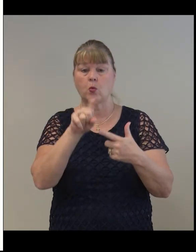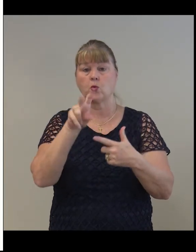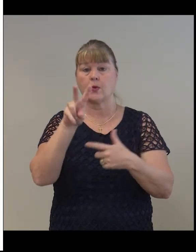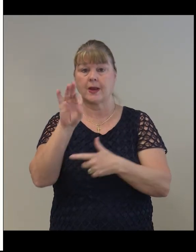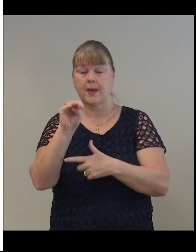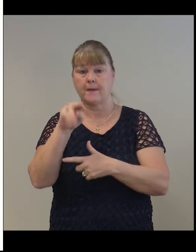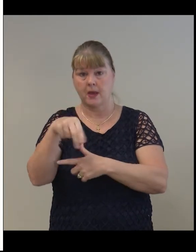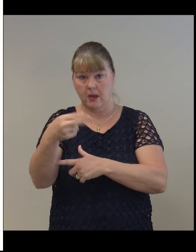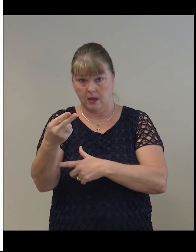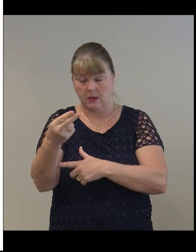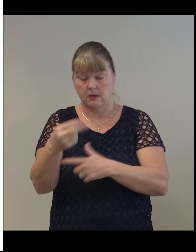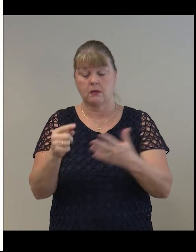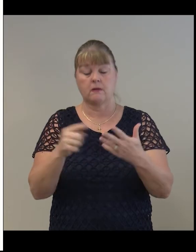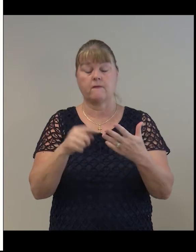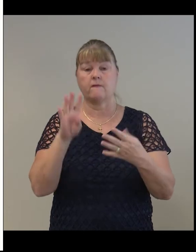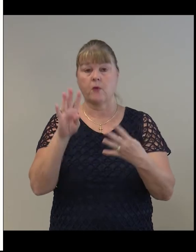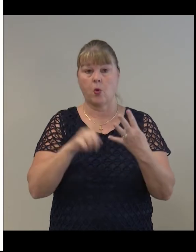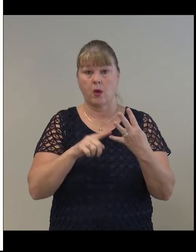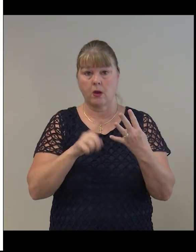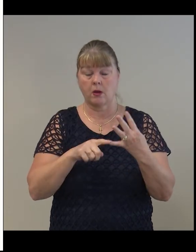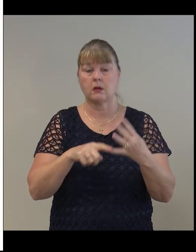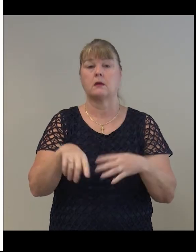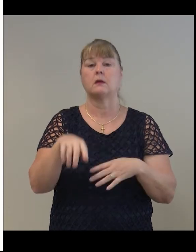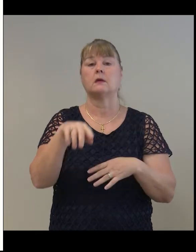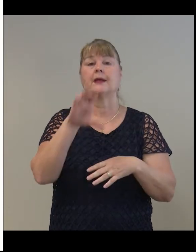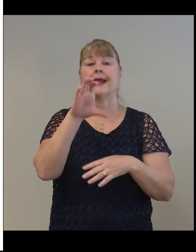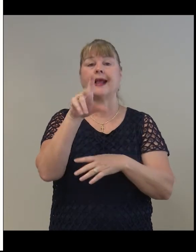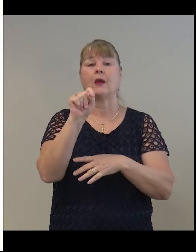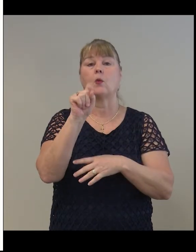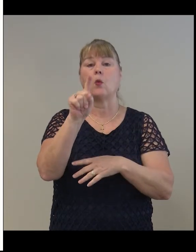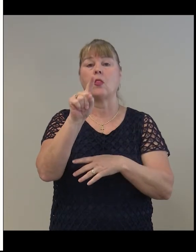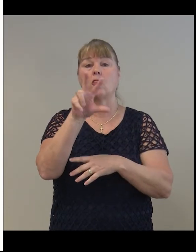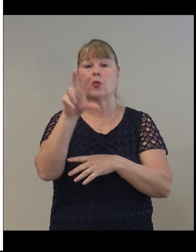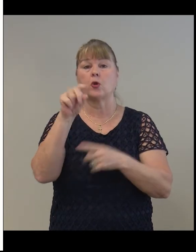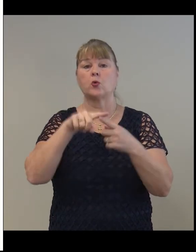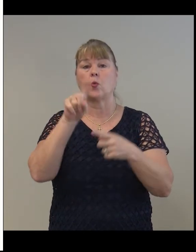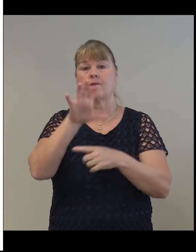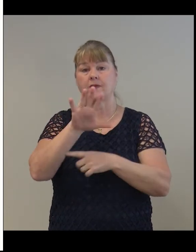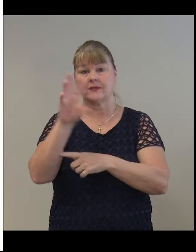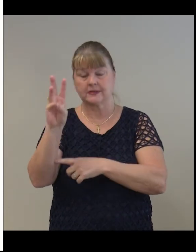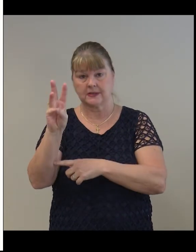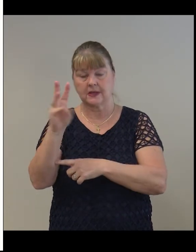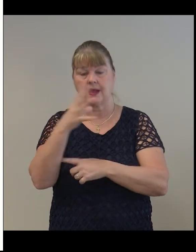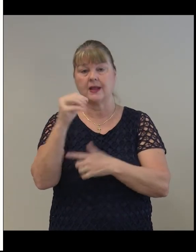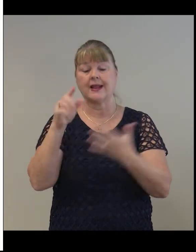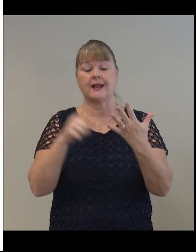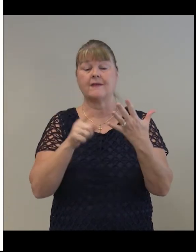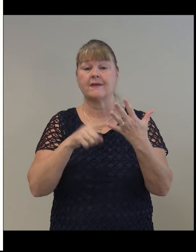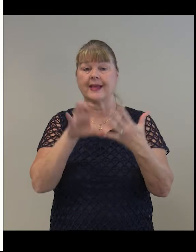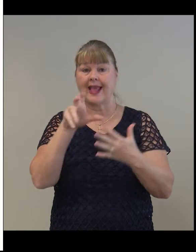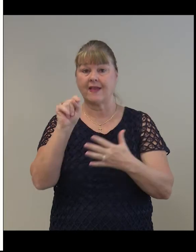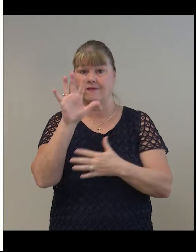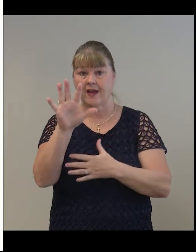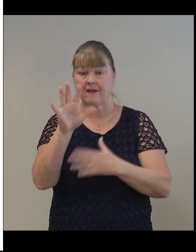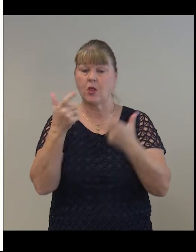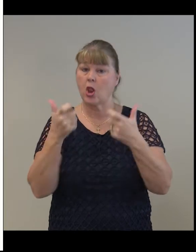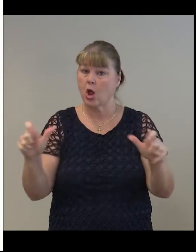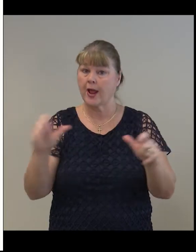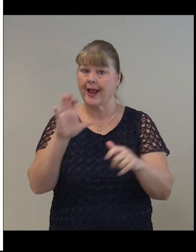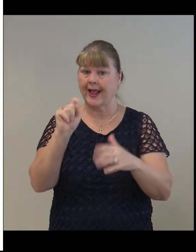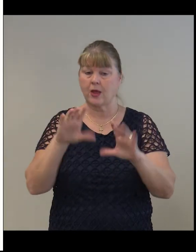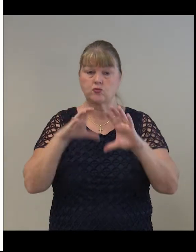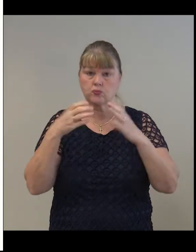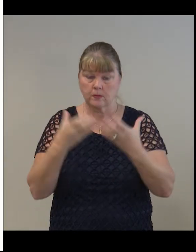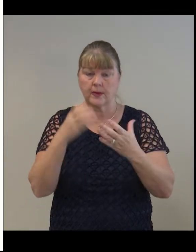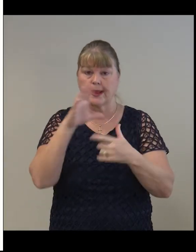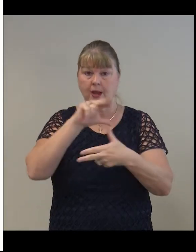hour. Category 4 is at 130 to 156, and then Category 5, the largest category that we have, is going to